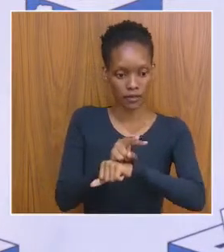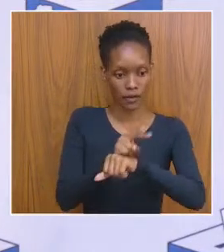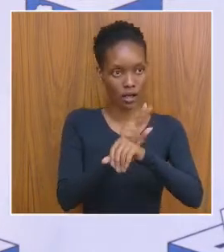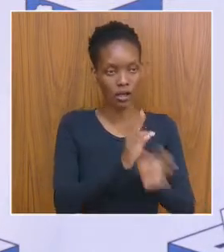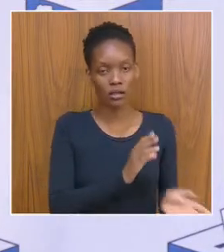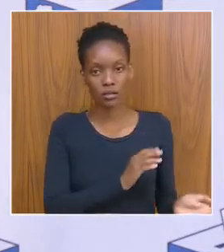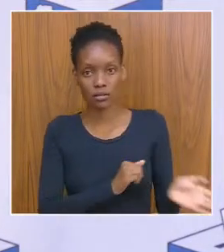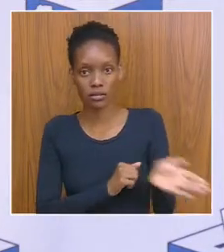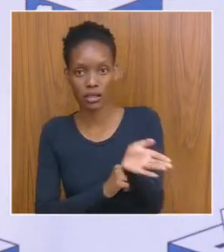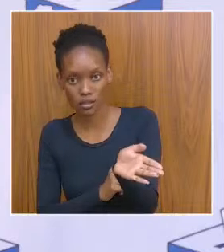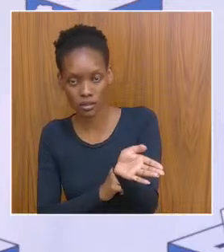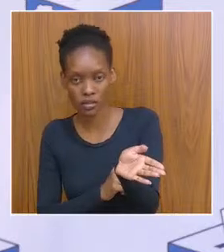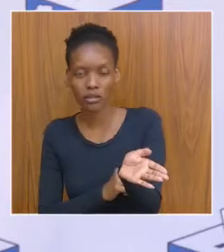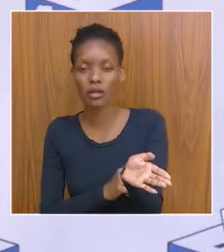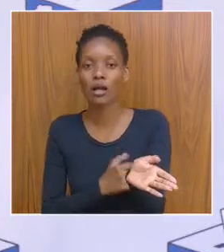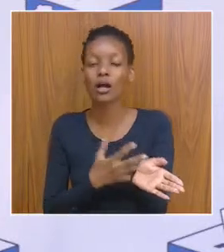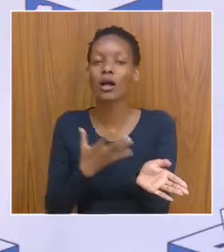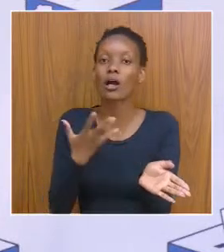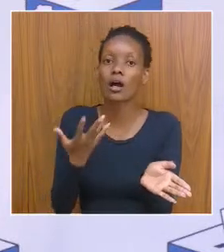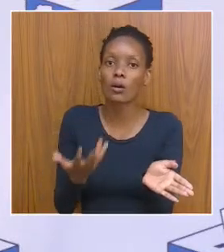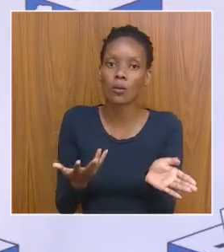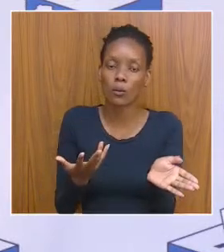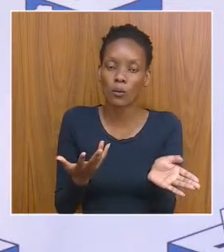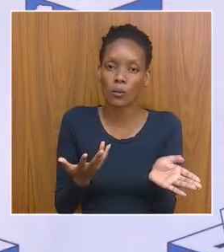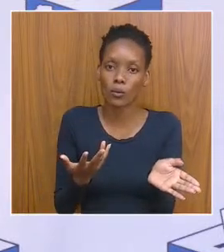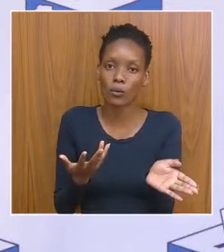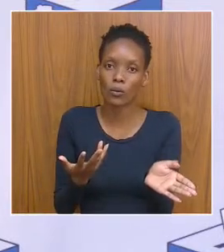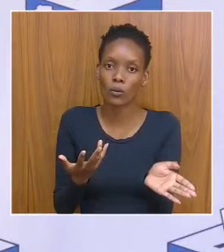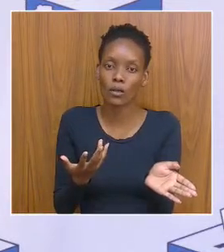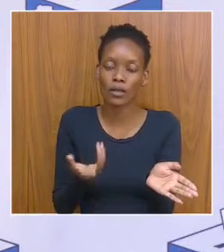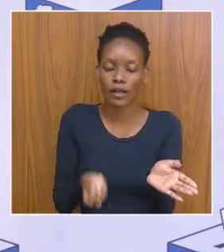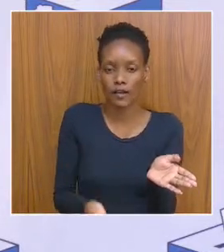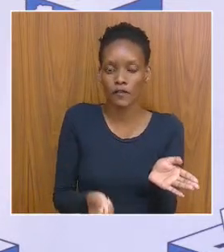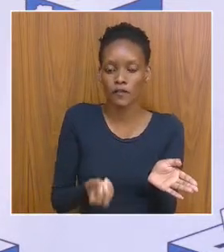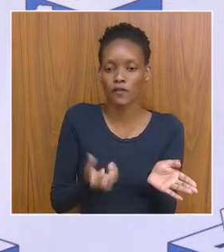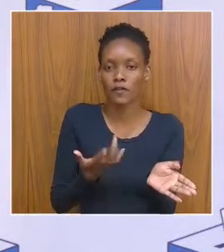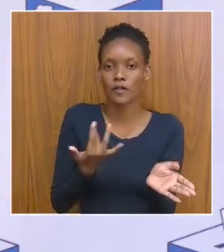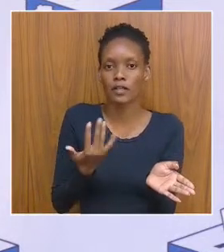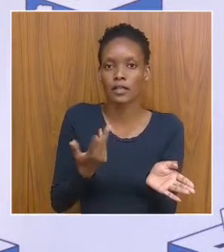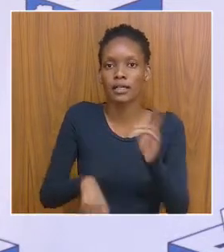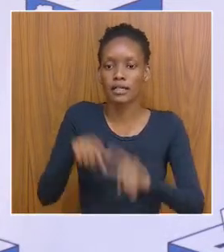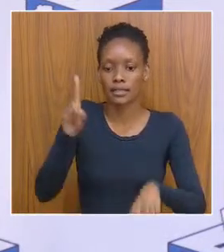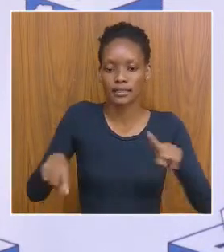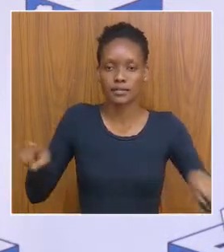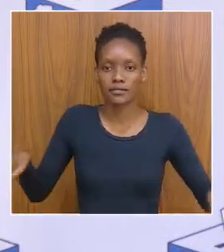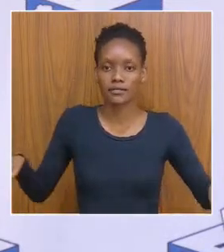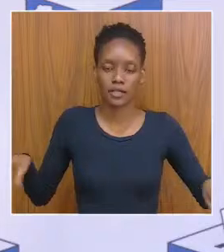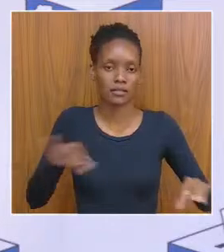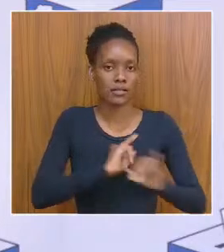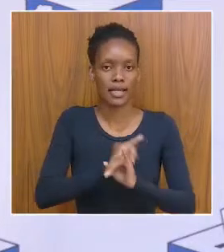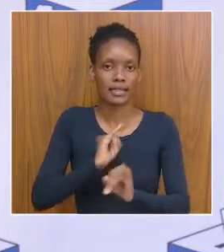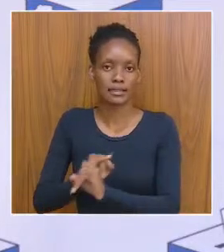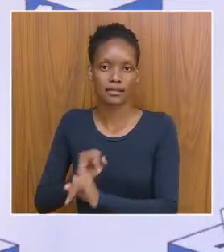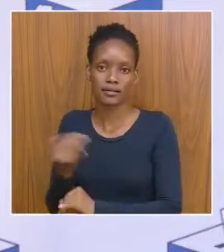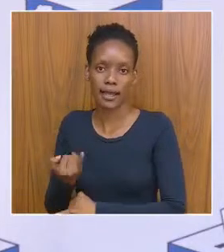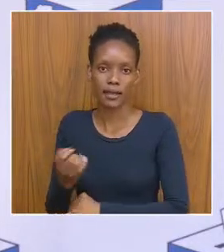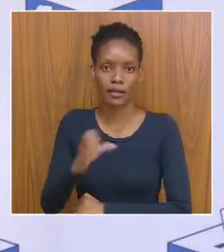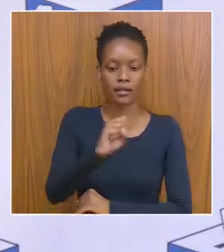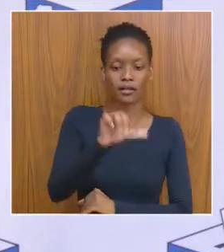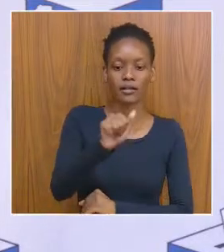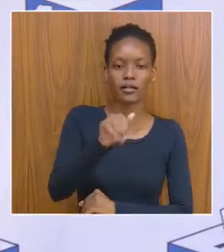observer missions are constituted by multilateral entities, for example,